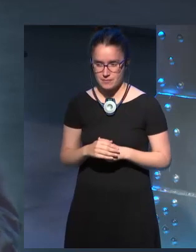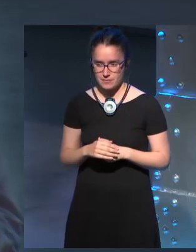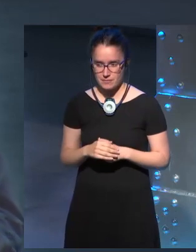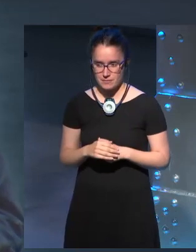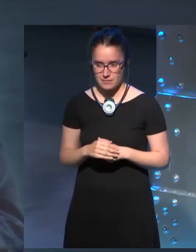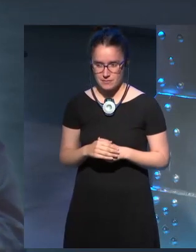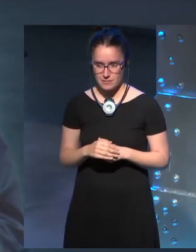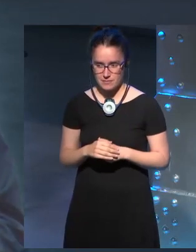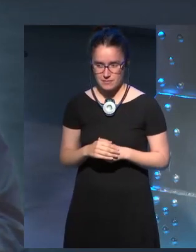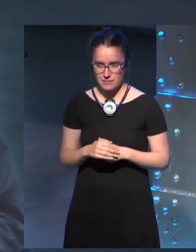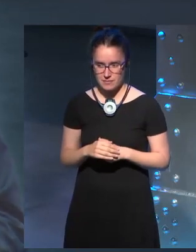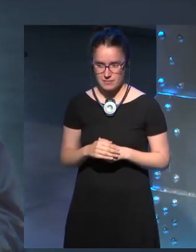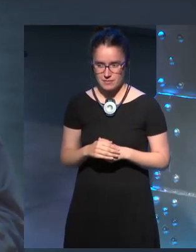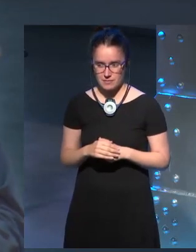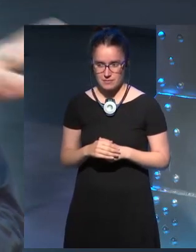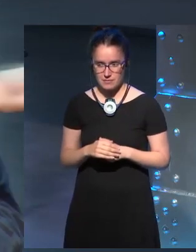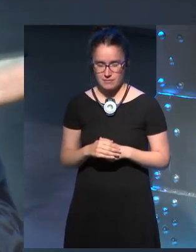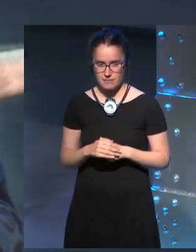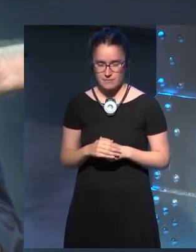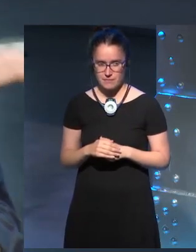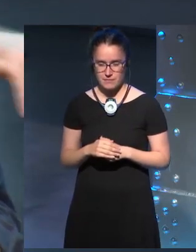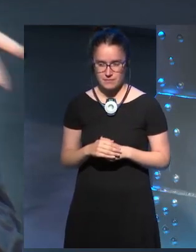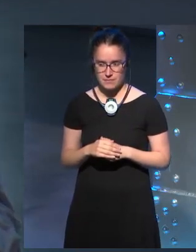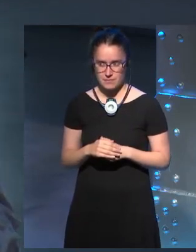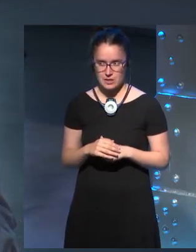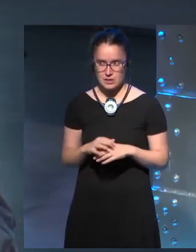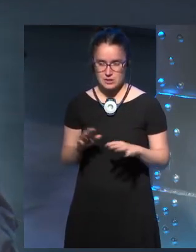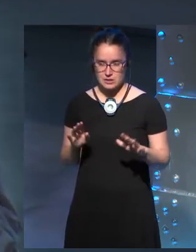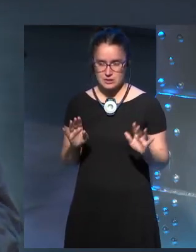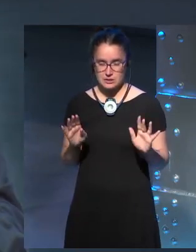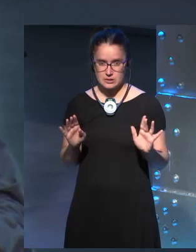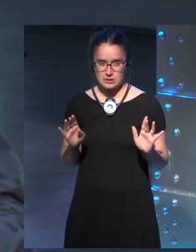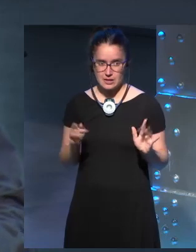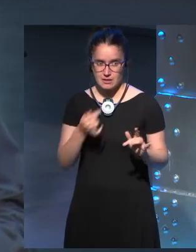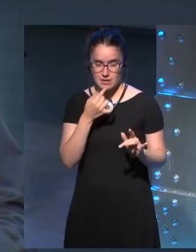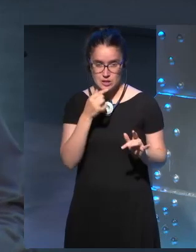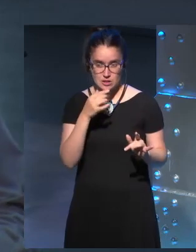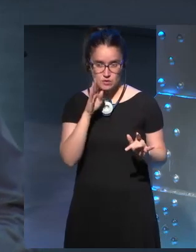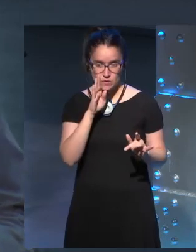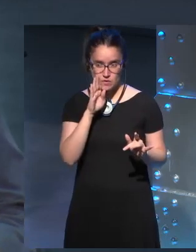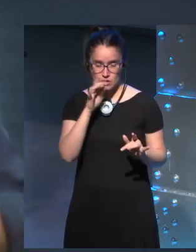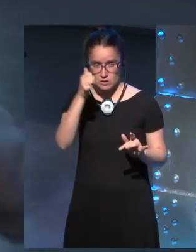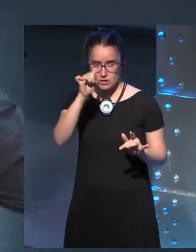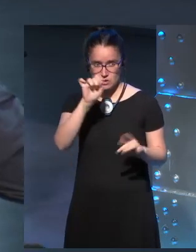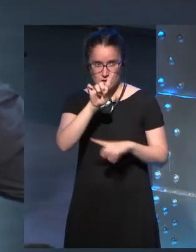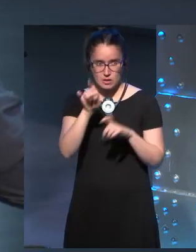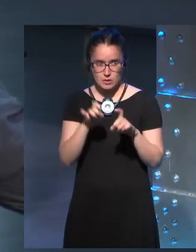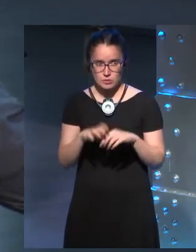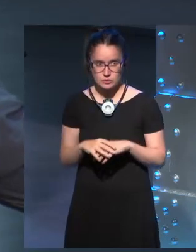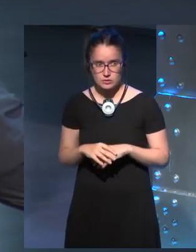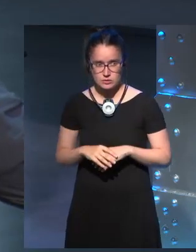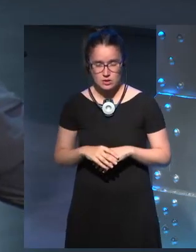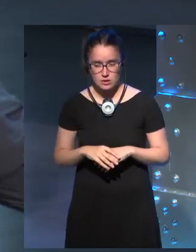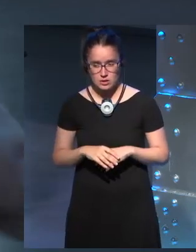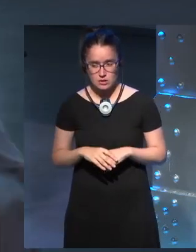the radio compensates a little. Yeah, and I understand here that radio is. I was talking to